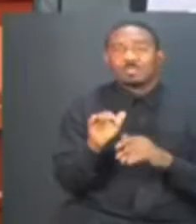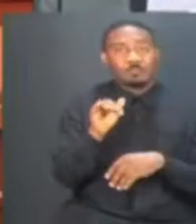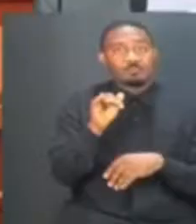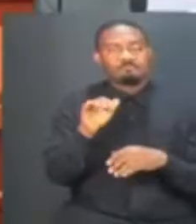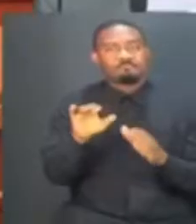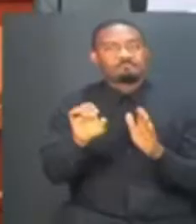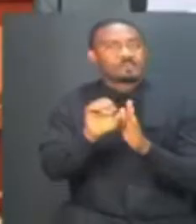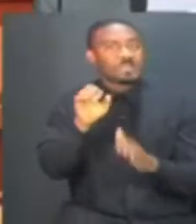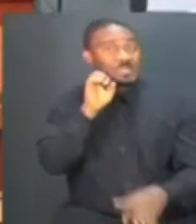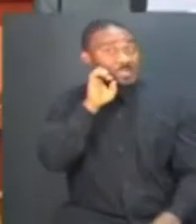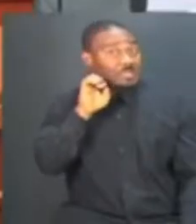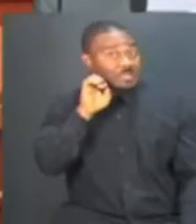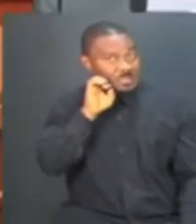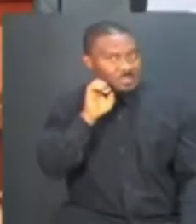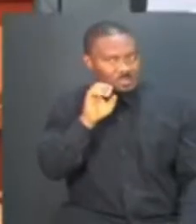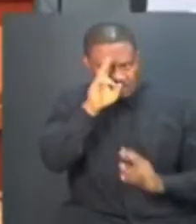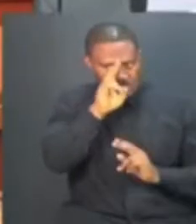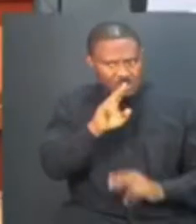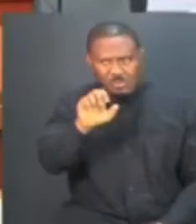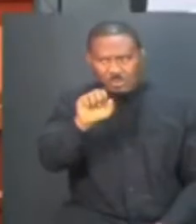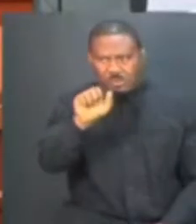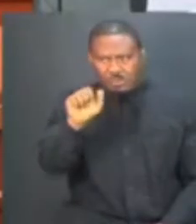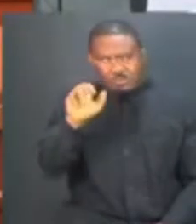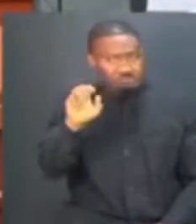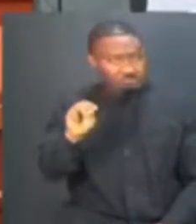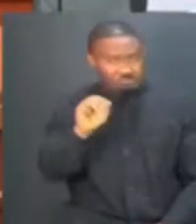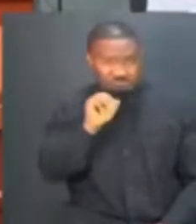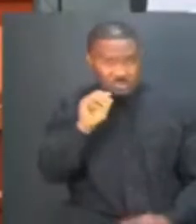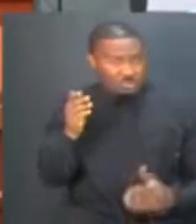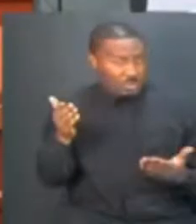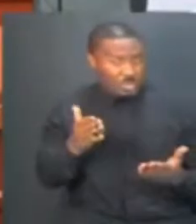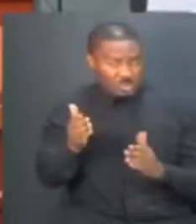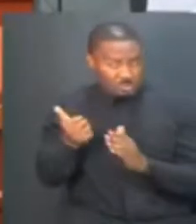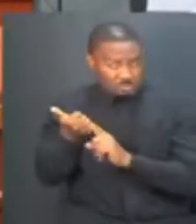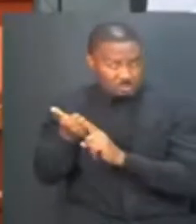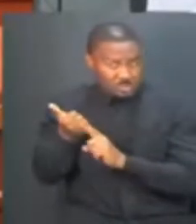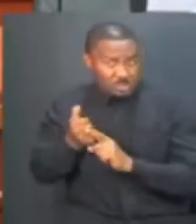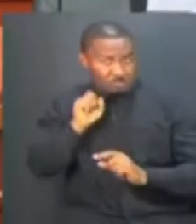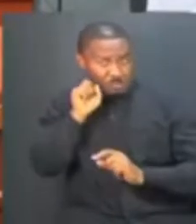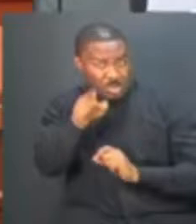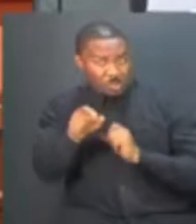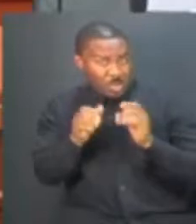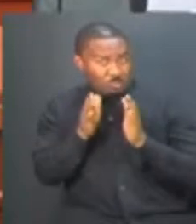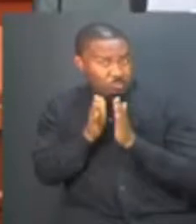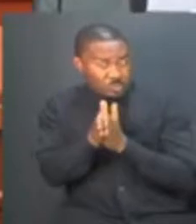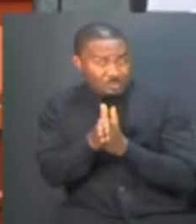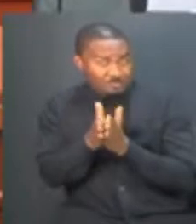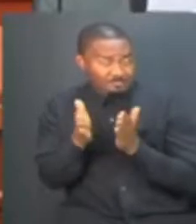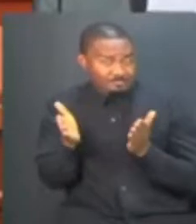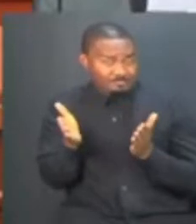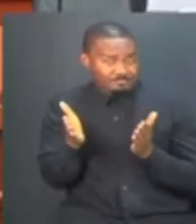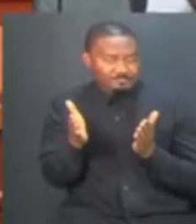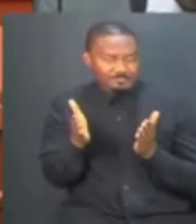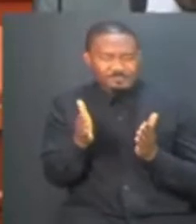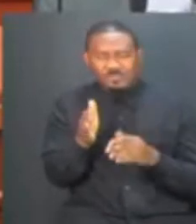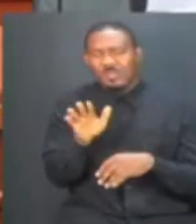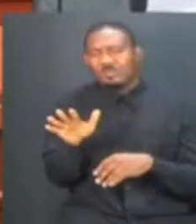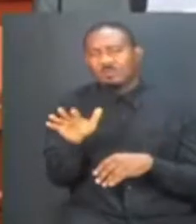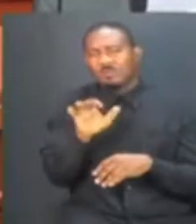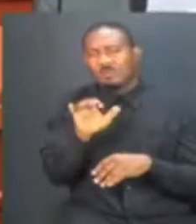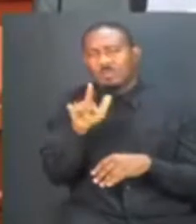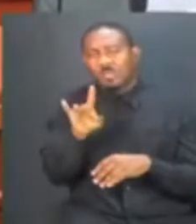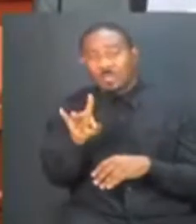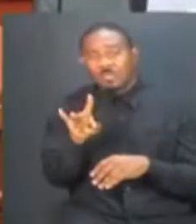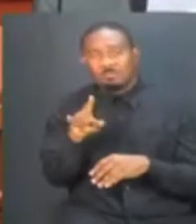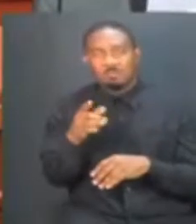Sam was not here to ask his question. question number 528, and